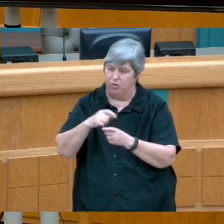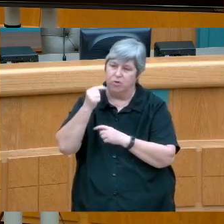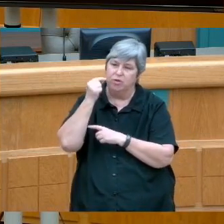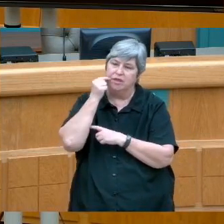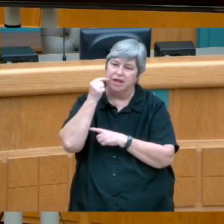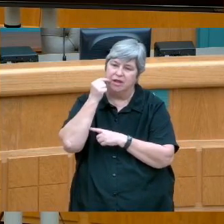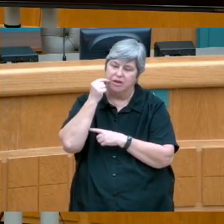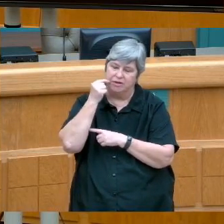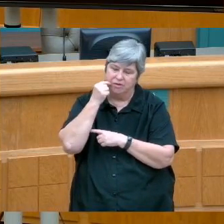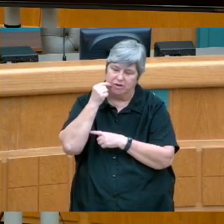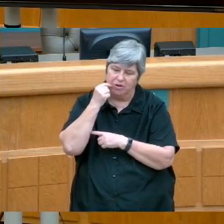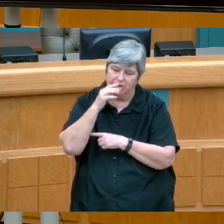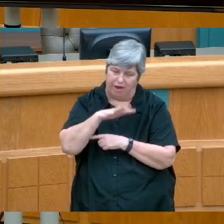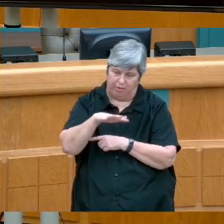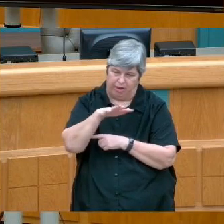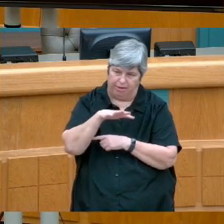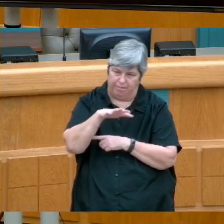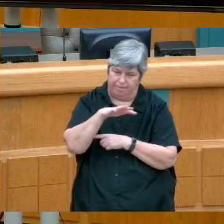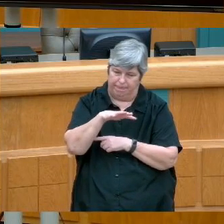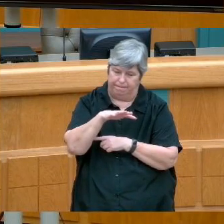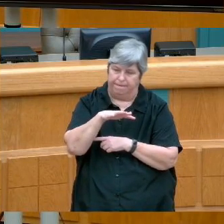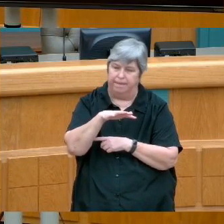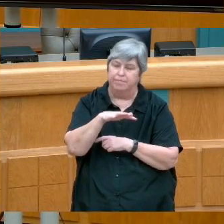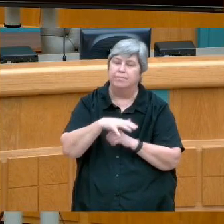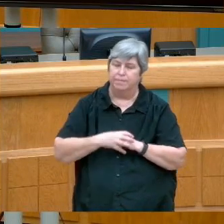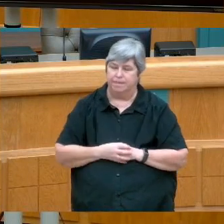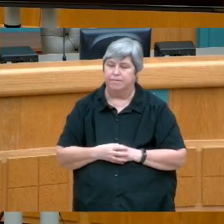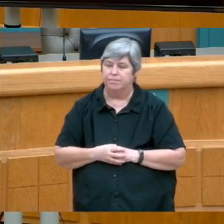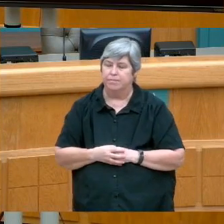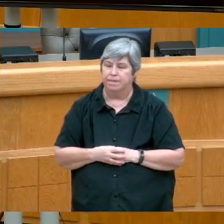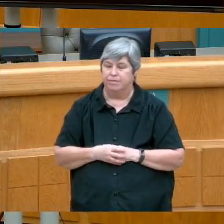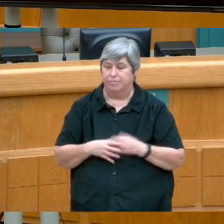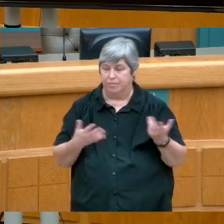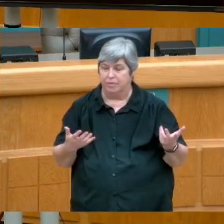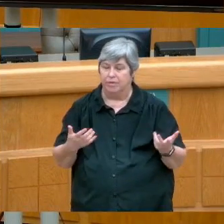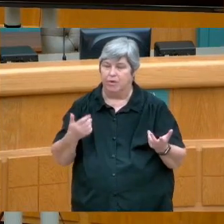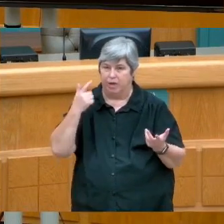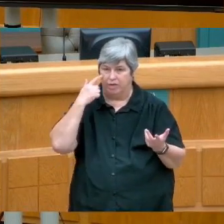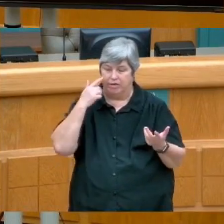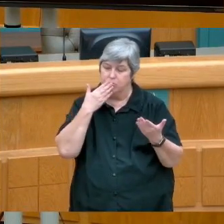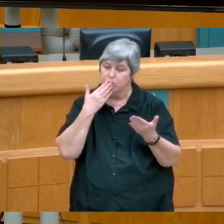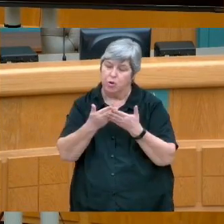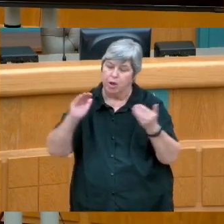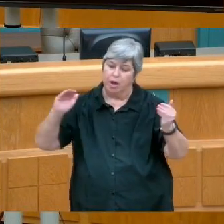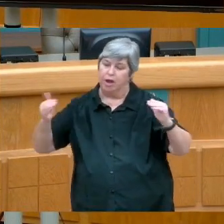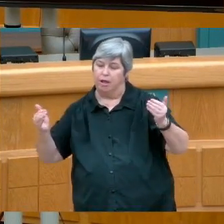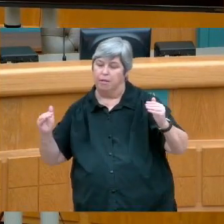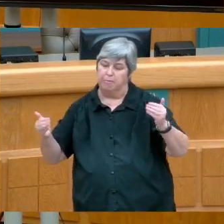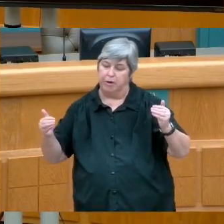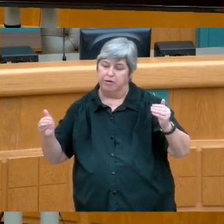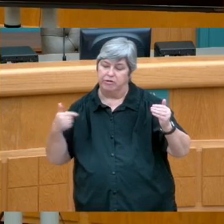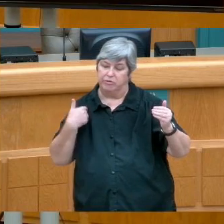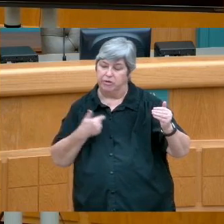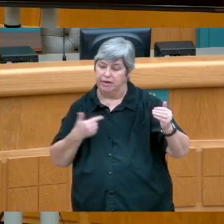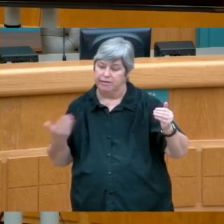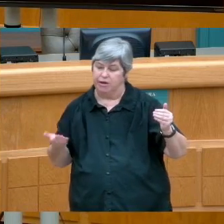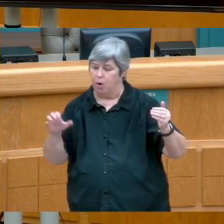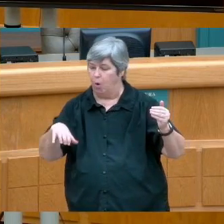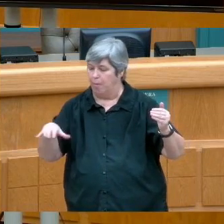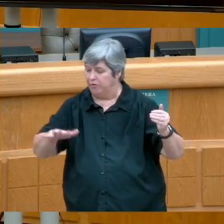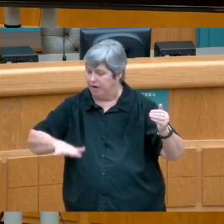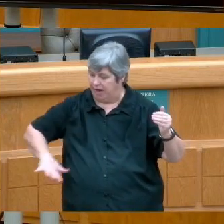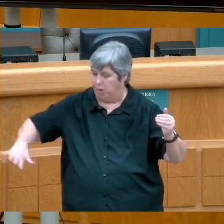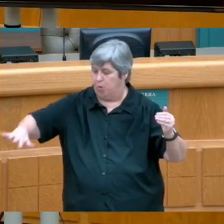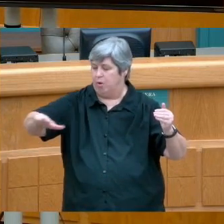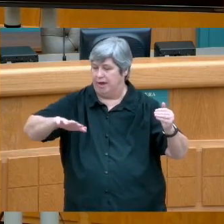major metropolitan area of San Antonio. So we thought that was a good comparison for us here in Corpus Christi, being